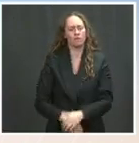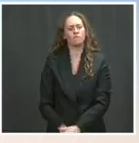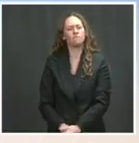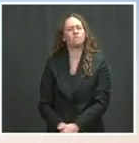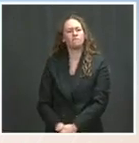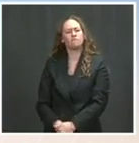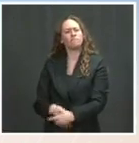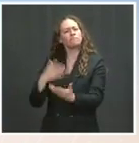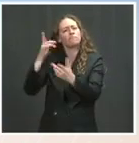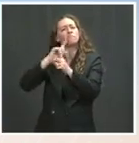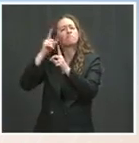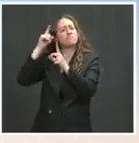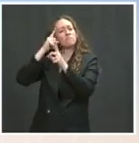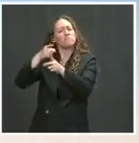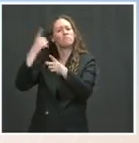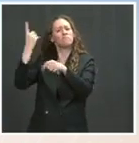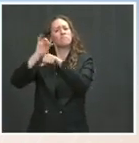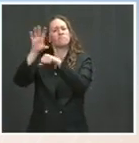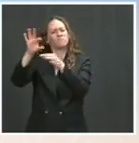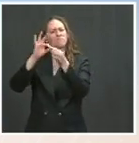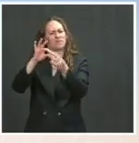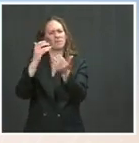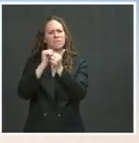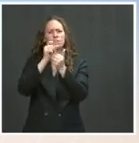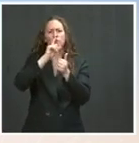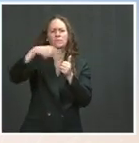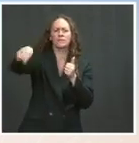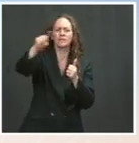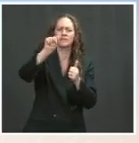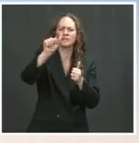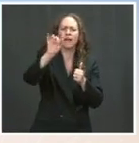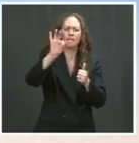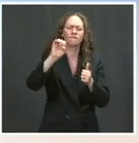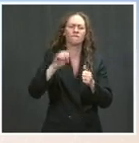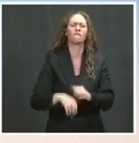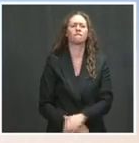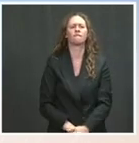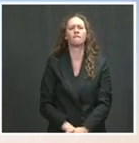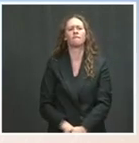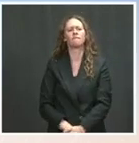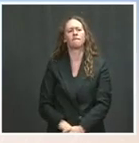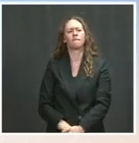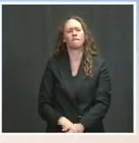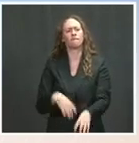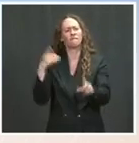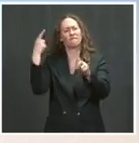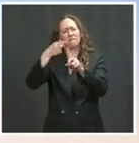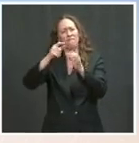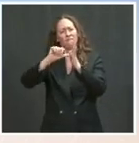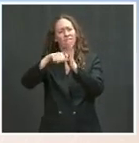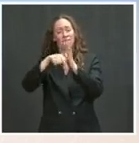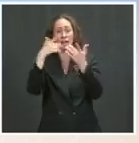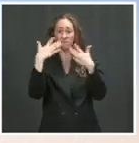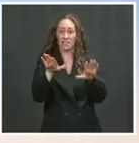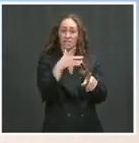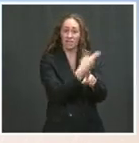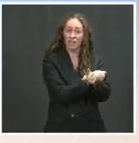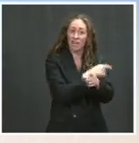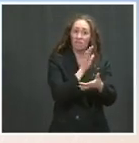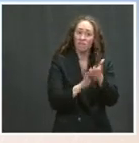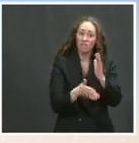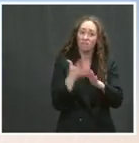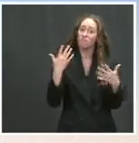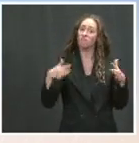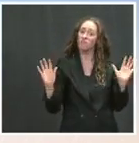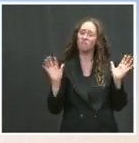out last week makes clear that if you have been vaccinated, their recommendation is that you are safe not to